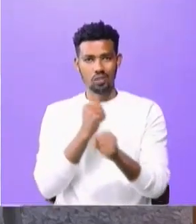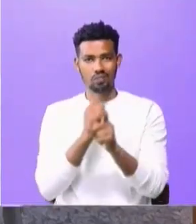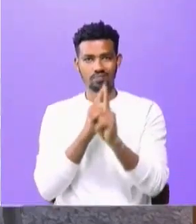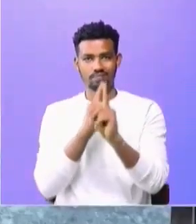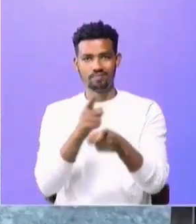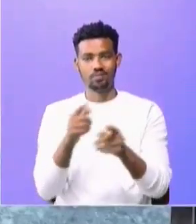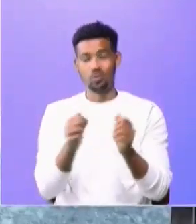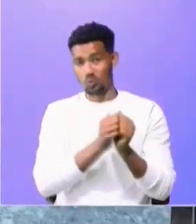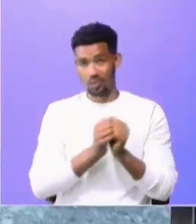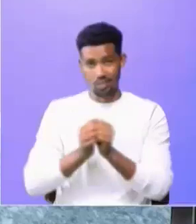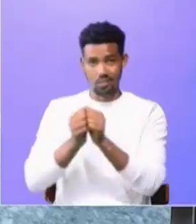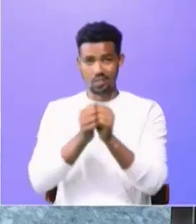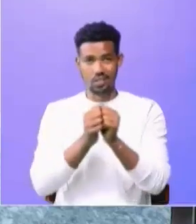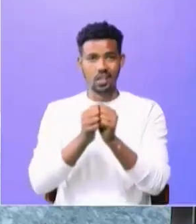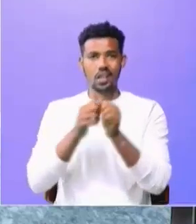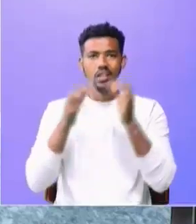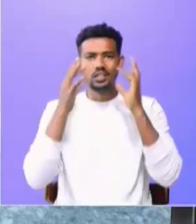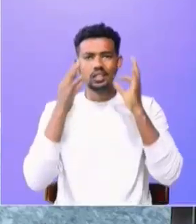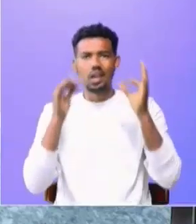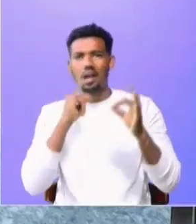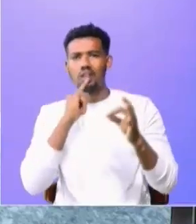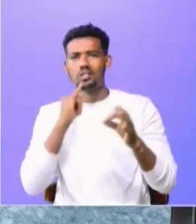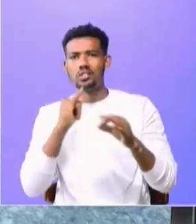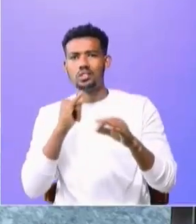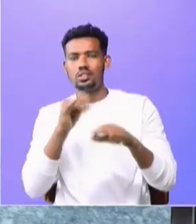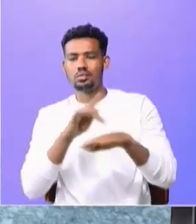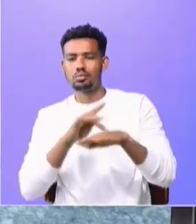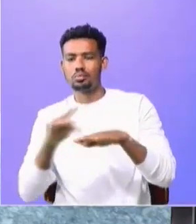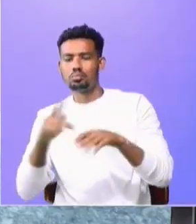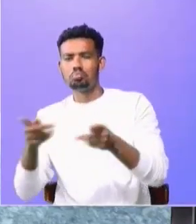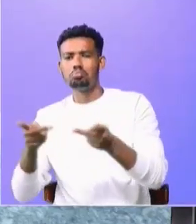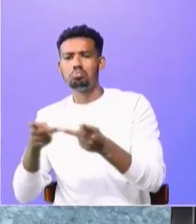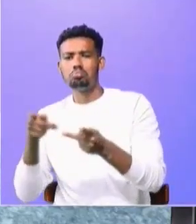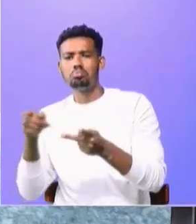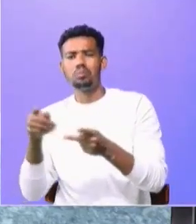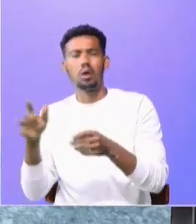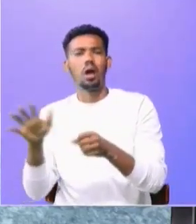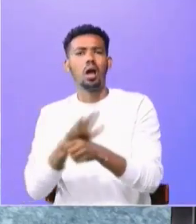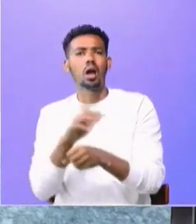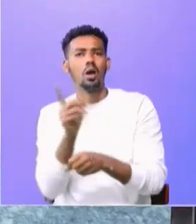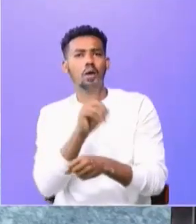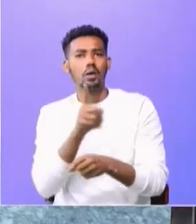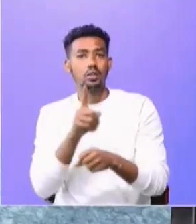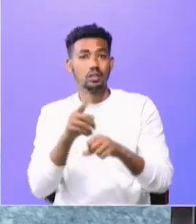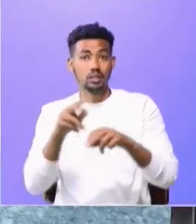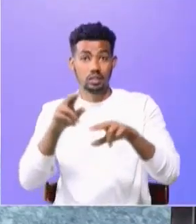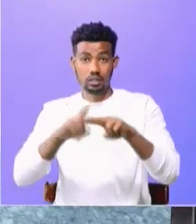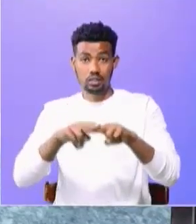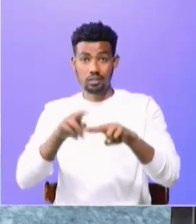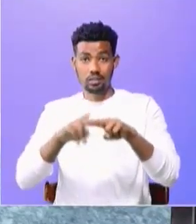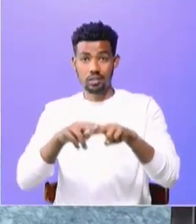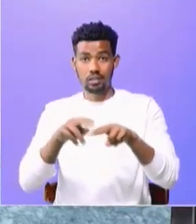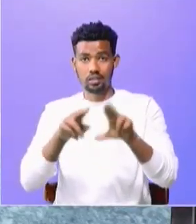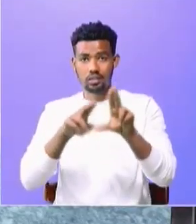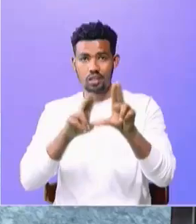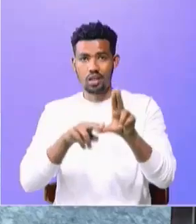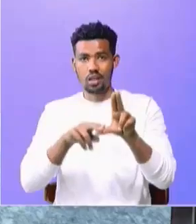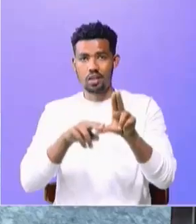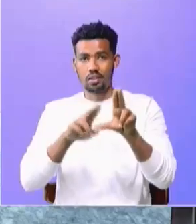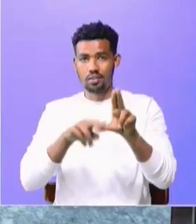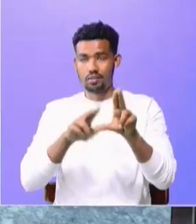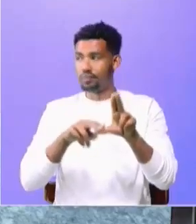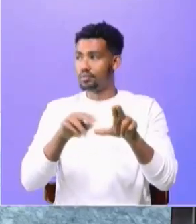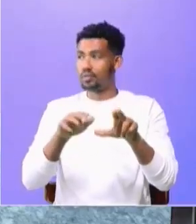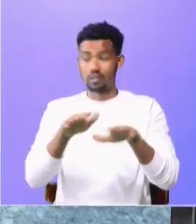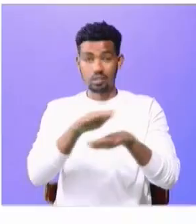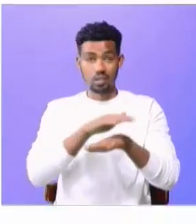1. The cat is blank the chair. The cat is blank the chair. Chair is a surface,